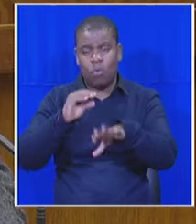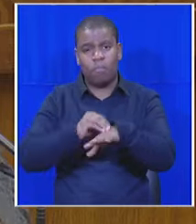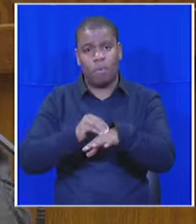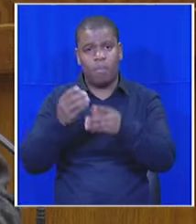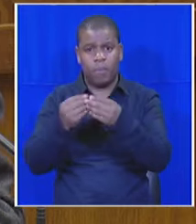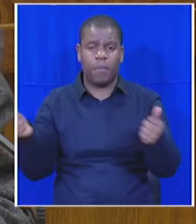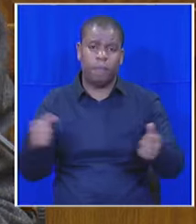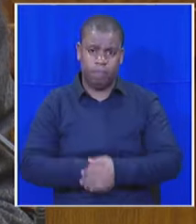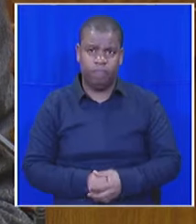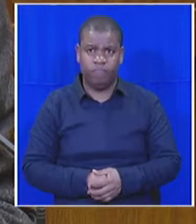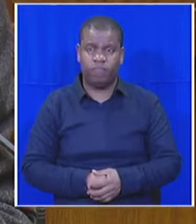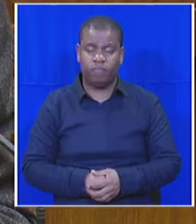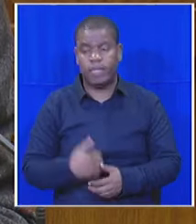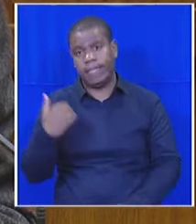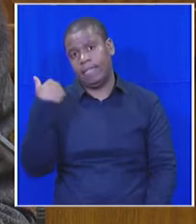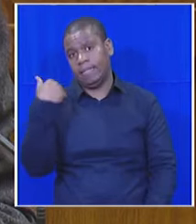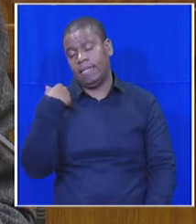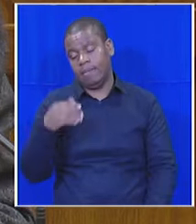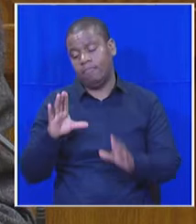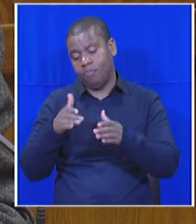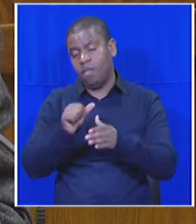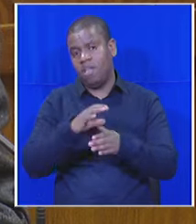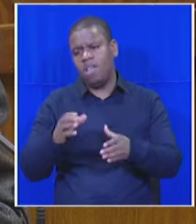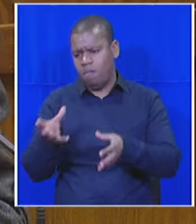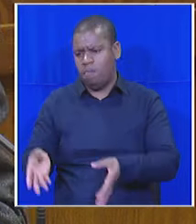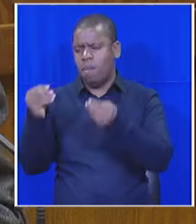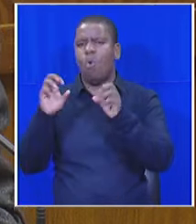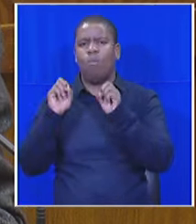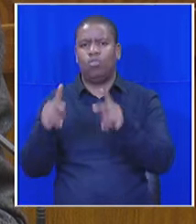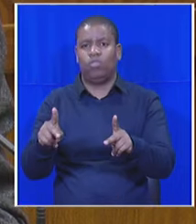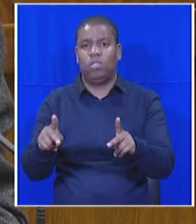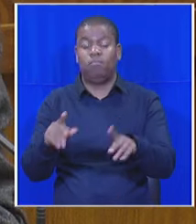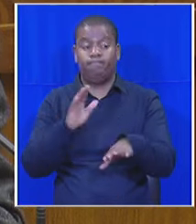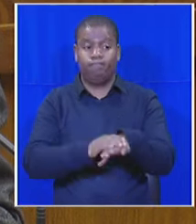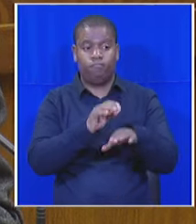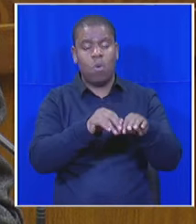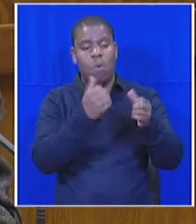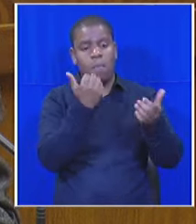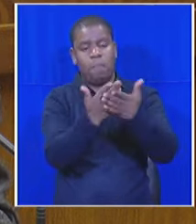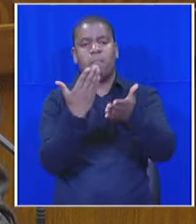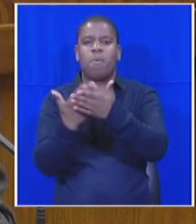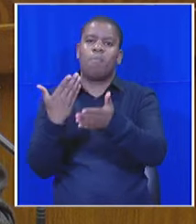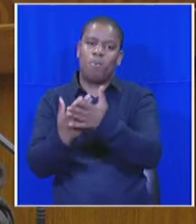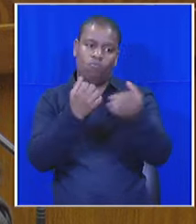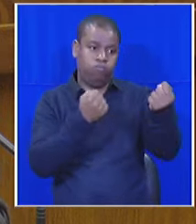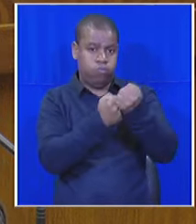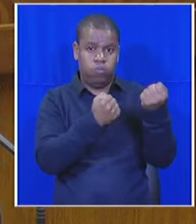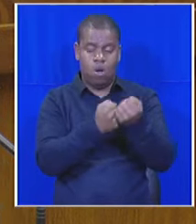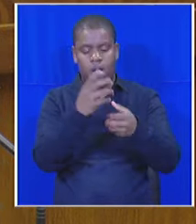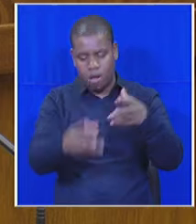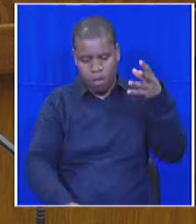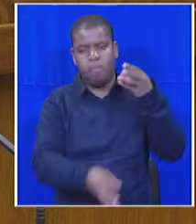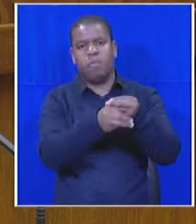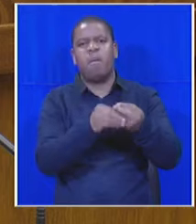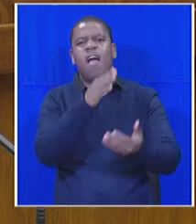effectively. Yesterday, the ANC had the opportunity to support our proposal to allocate an additional